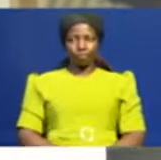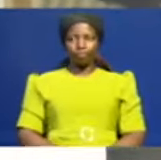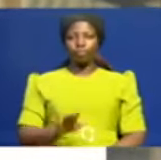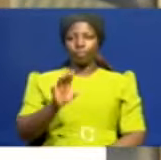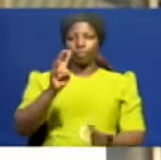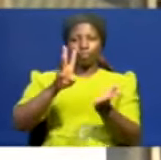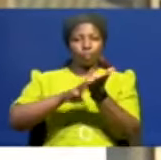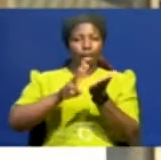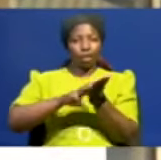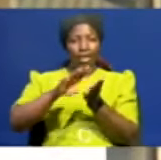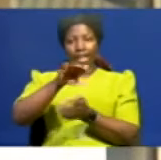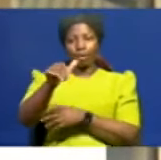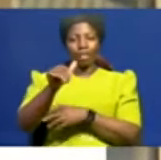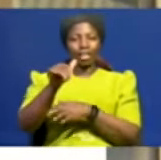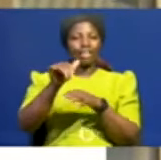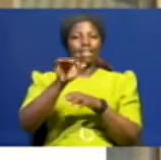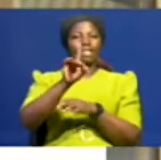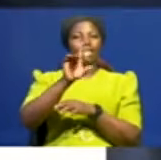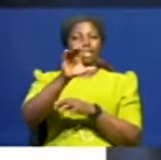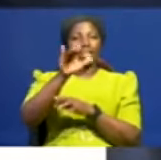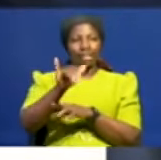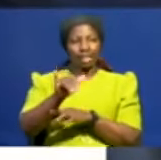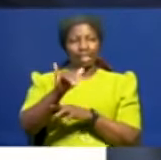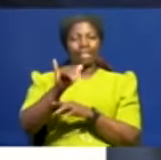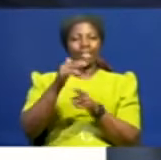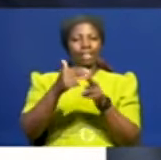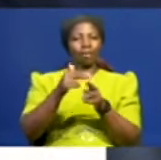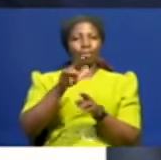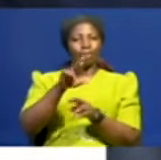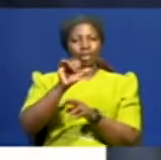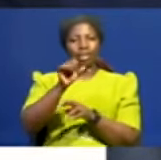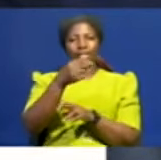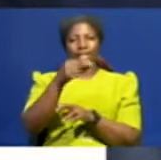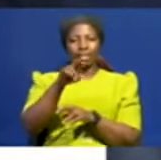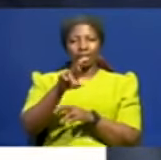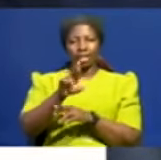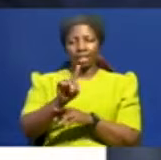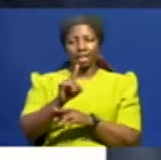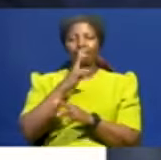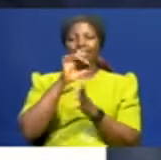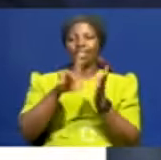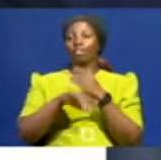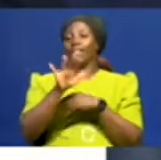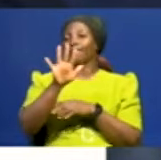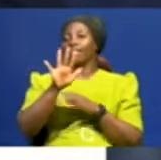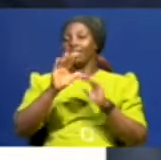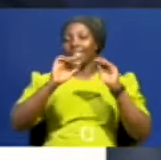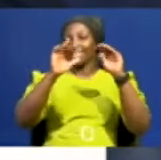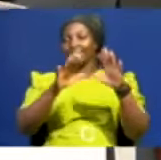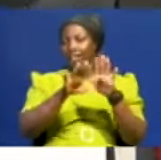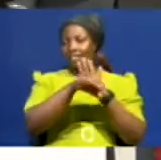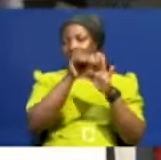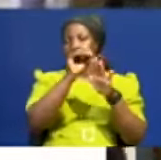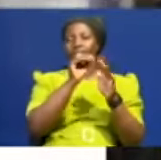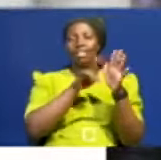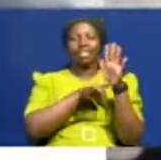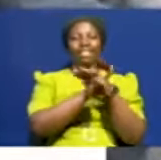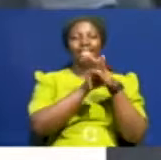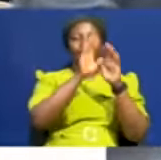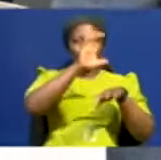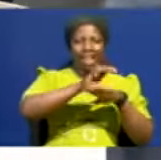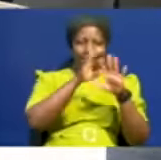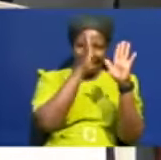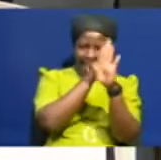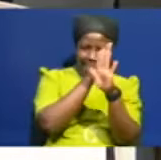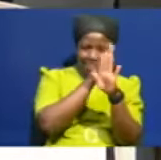Migori County Director of Criminal Investigation Richard Cheruyot said the five teachers who were in custody were found hiding in a church where they were answering